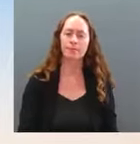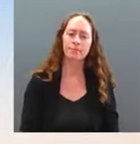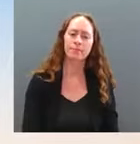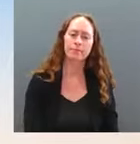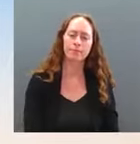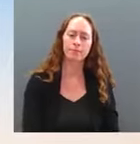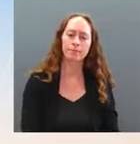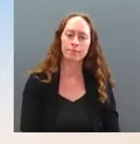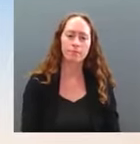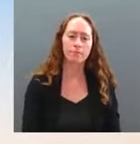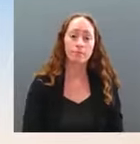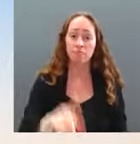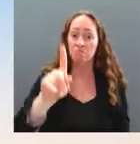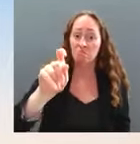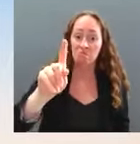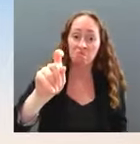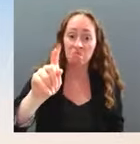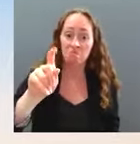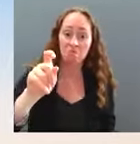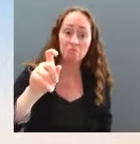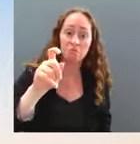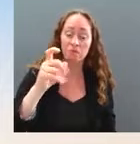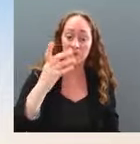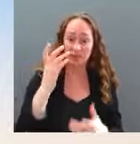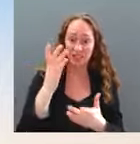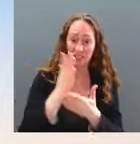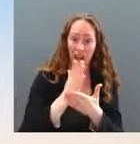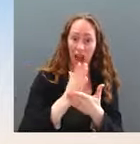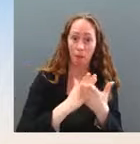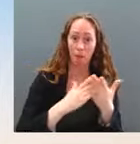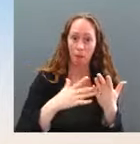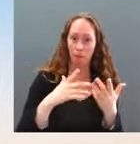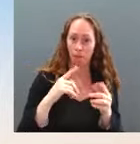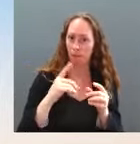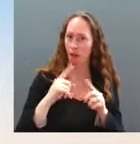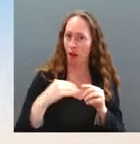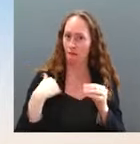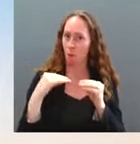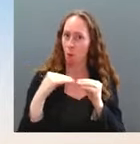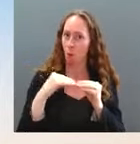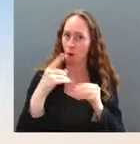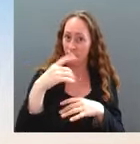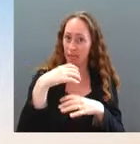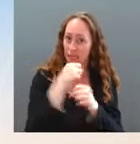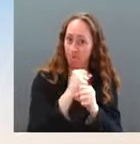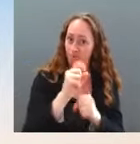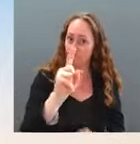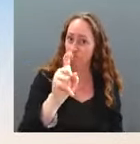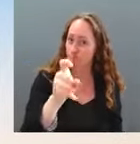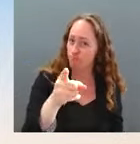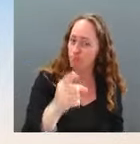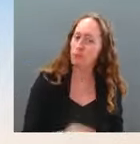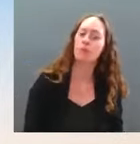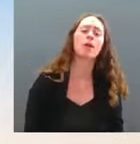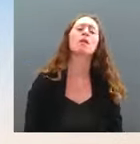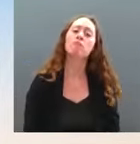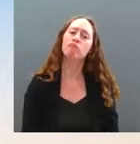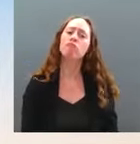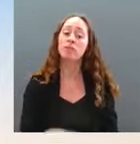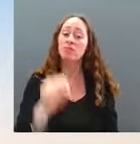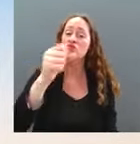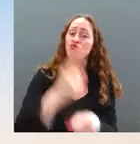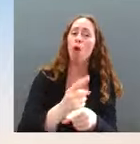detail, always, every type of system or every type of weapon we're going to work with allies to provide or provide. We have detailed it